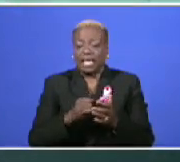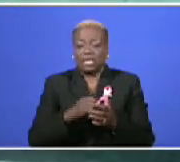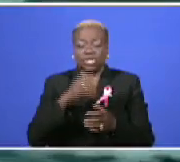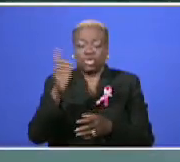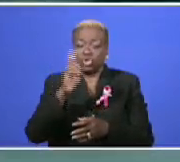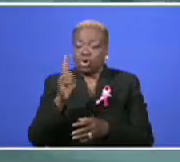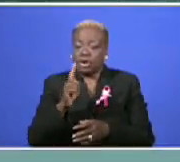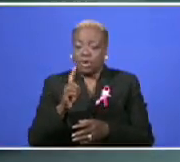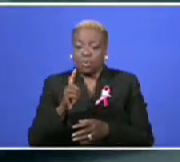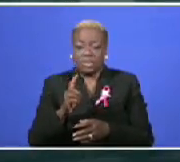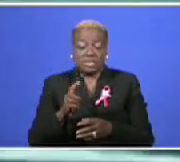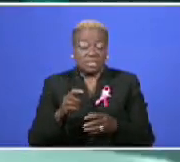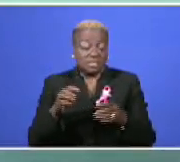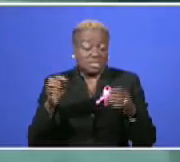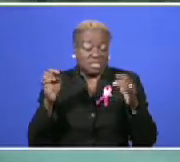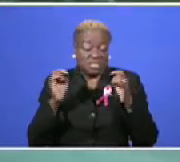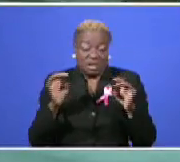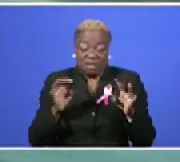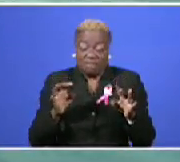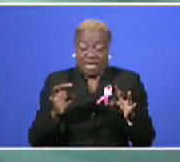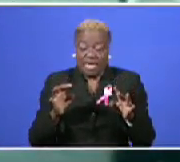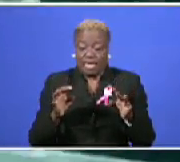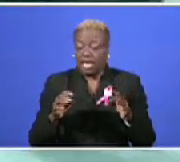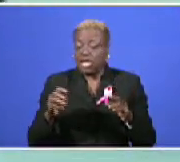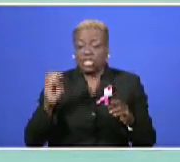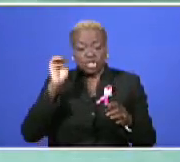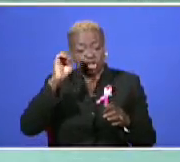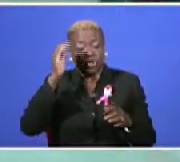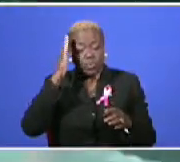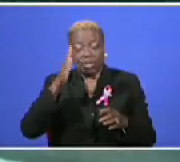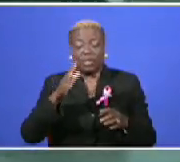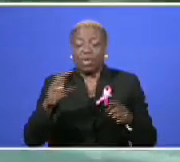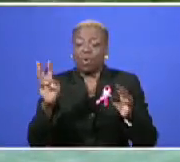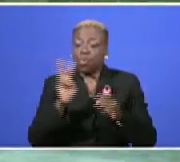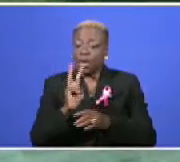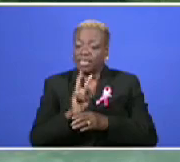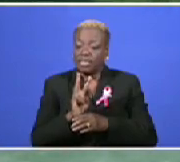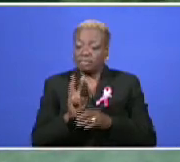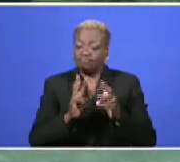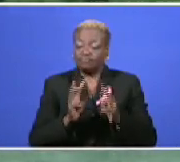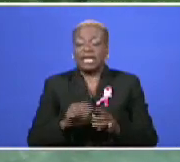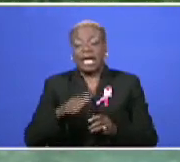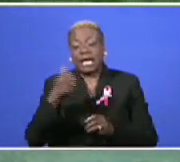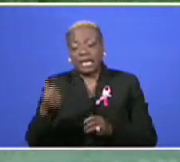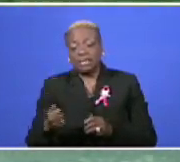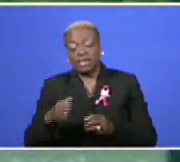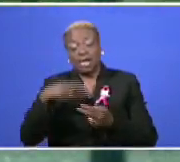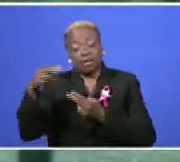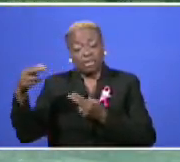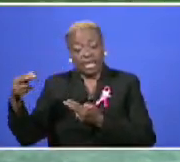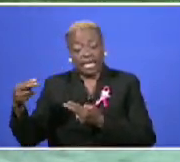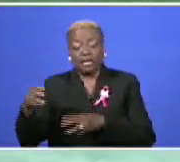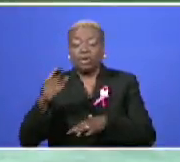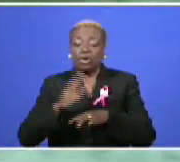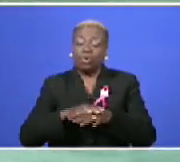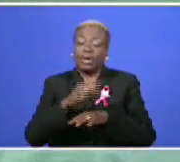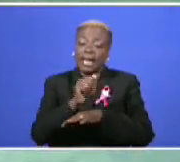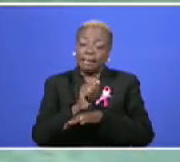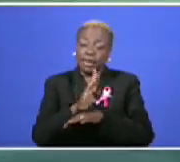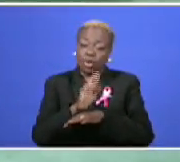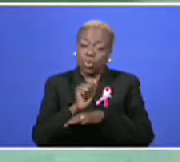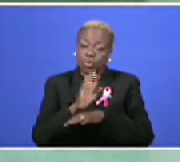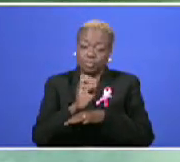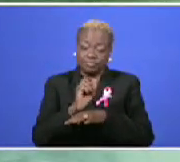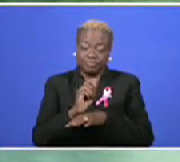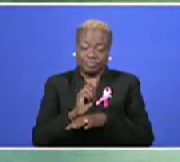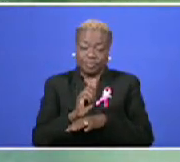was a terrifying ordeal, Albury admitted she would weather another hurricane on Abaco. God kept me through that one, okay, and another one coming. I stay home and I